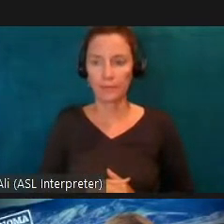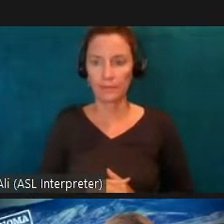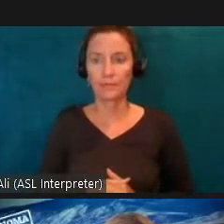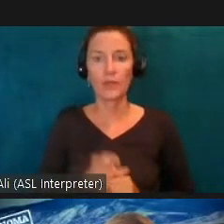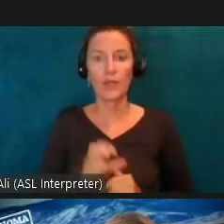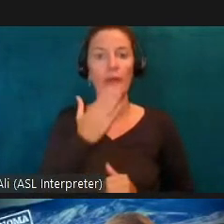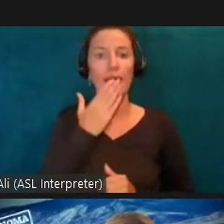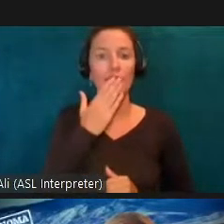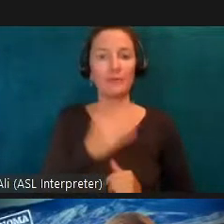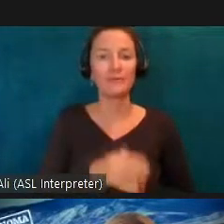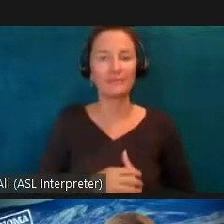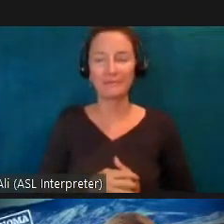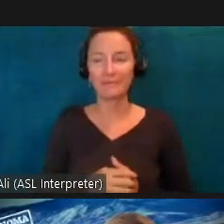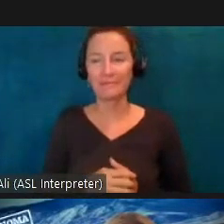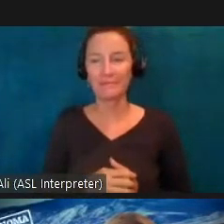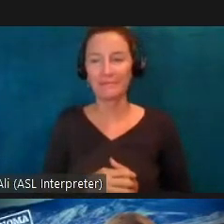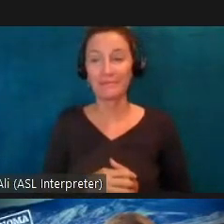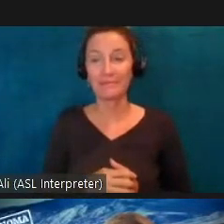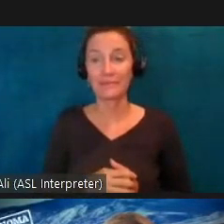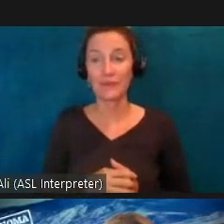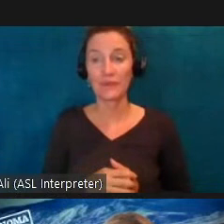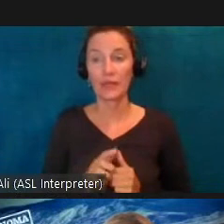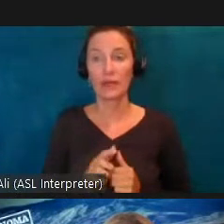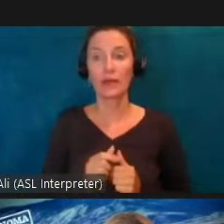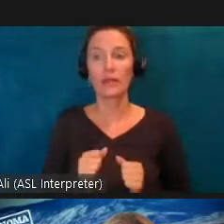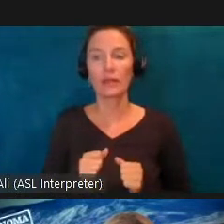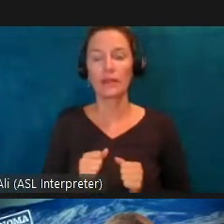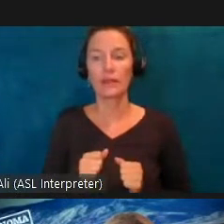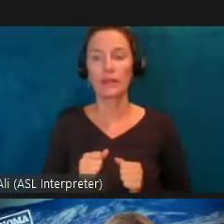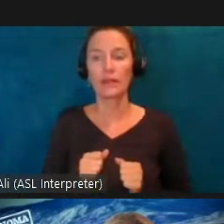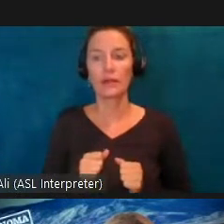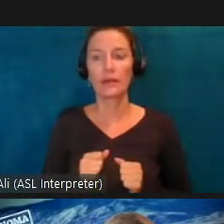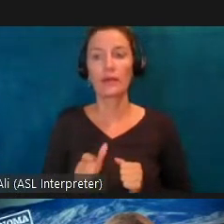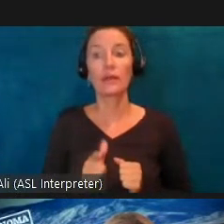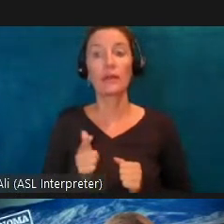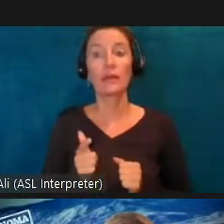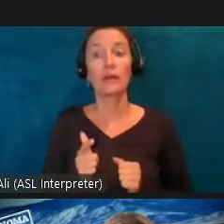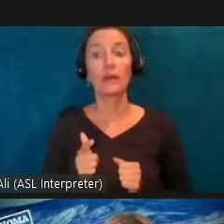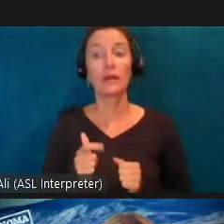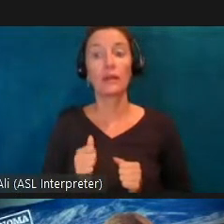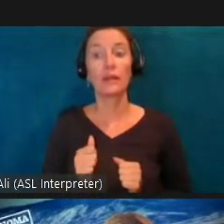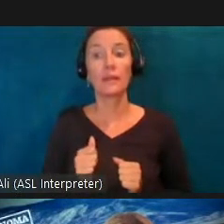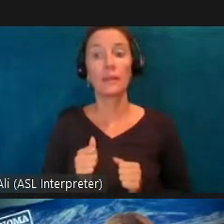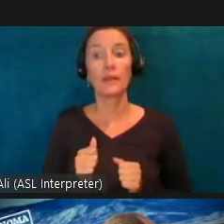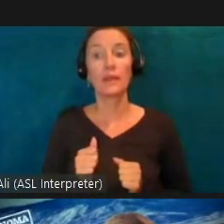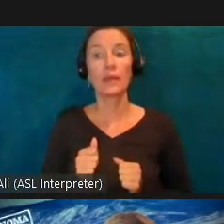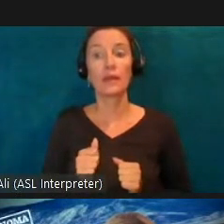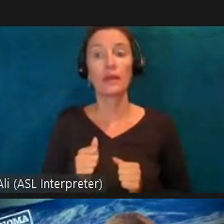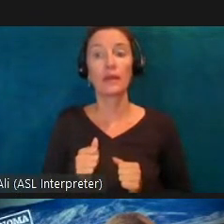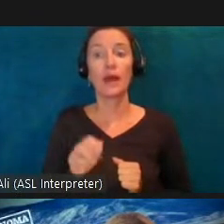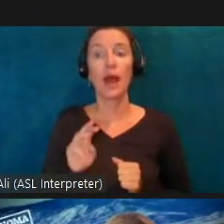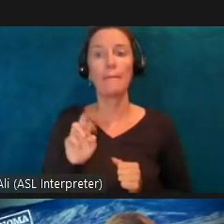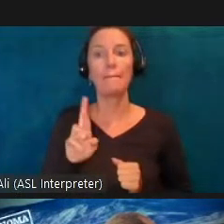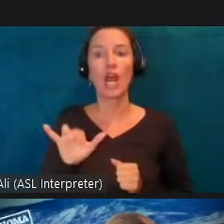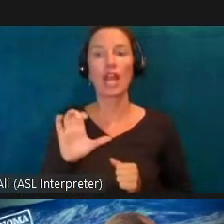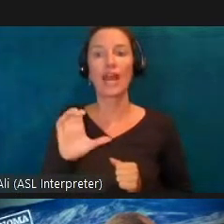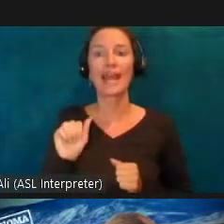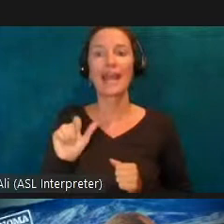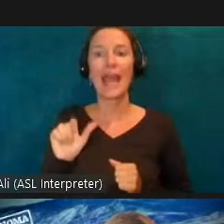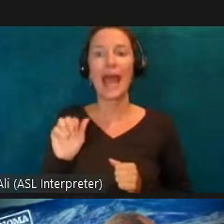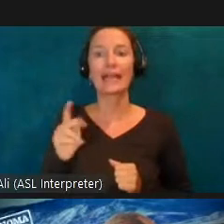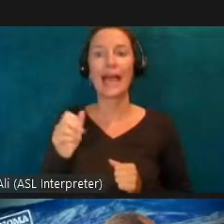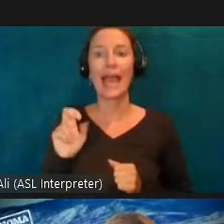Great, thank you very much. Okay, let's go to a member of the media, Mary Callahan. Mary, are you with